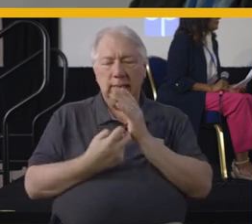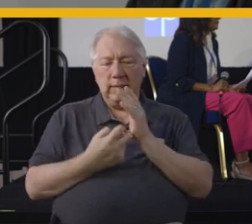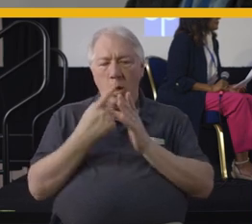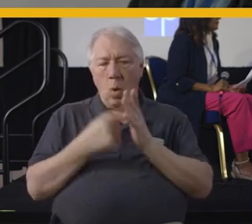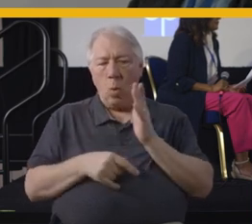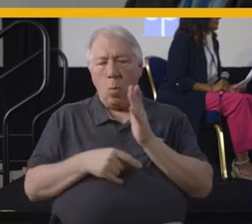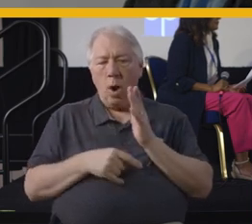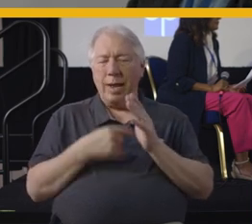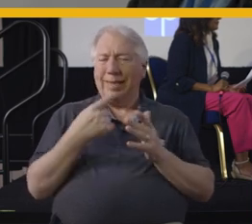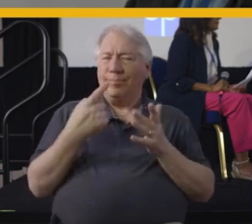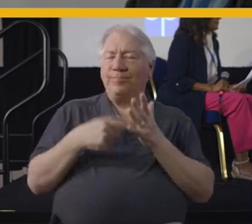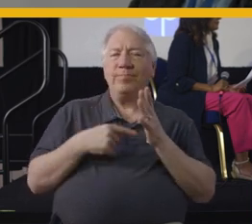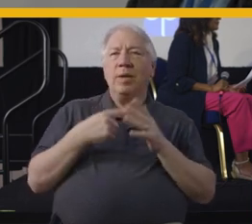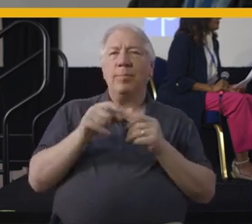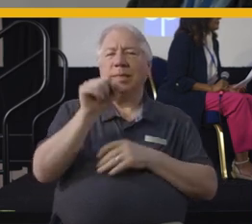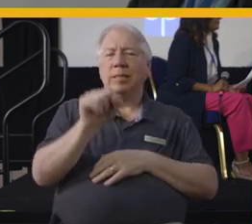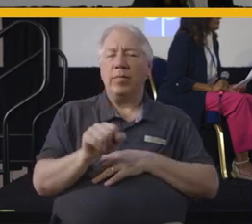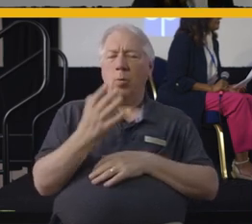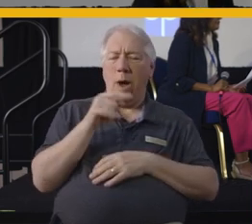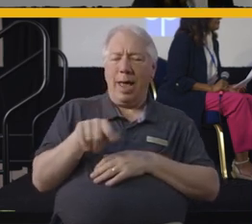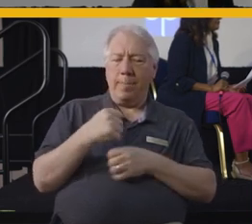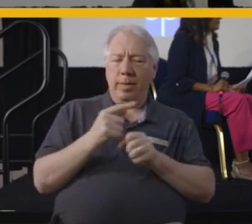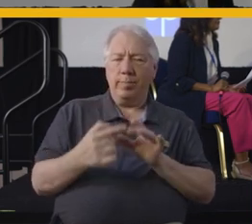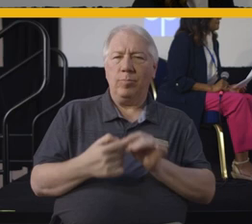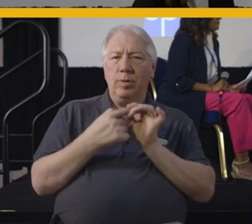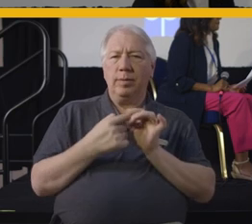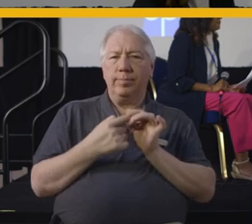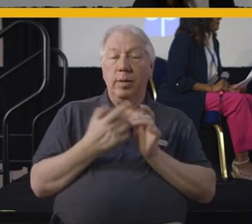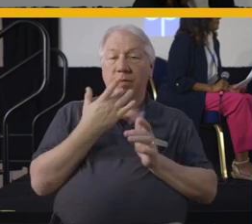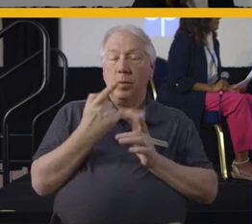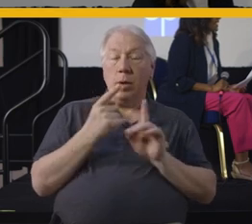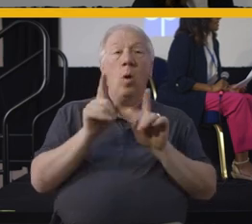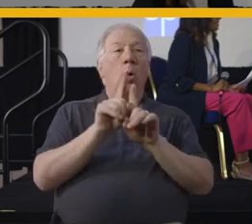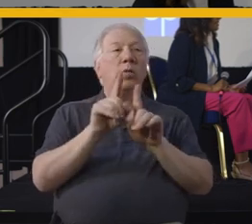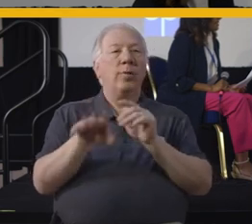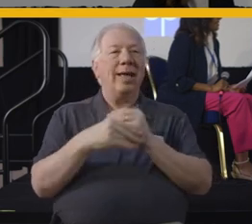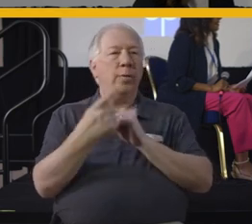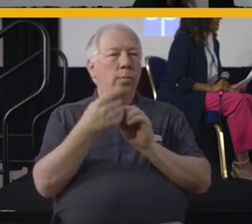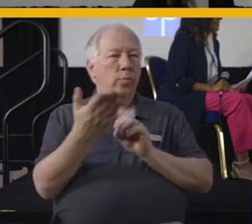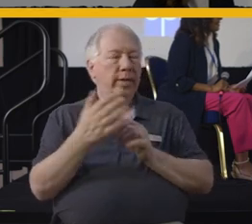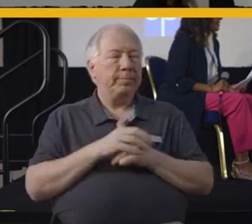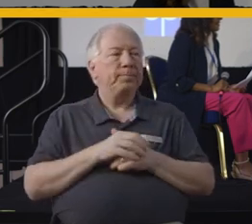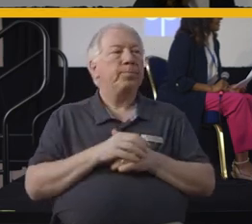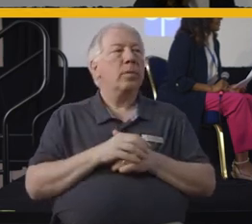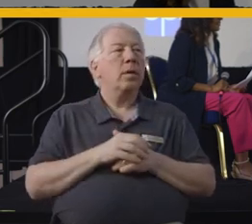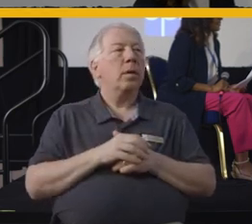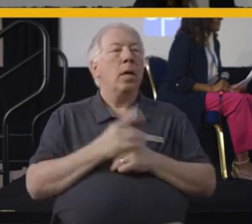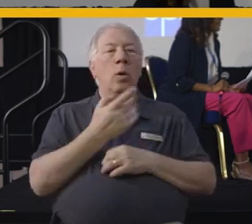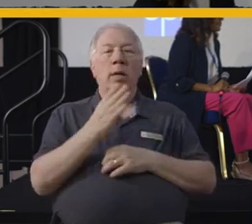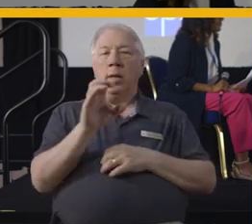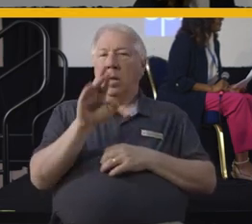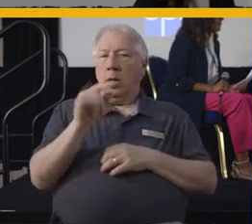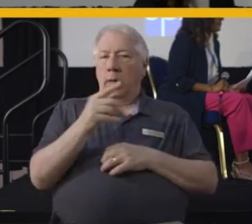was about being Southern that made them unique. I think that was favorite part. Can I add one other little thing? One thing that Craig